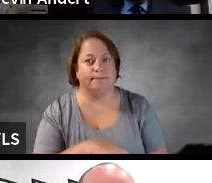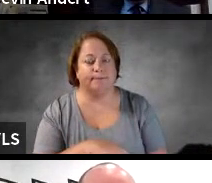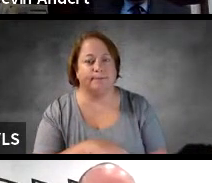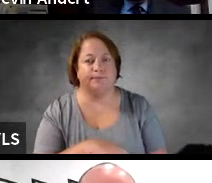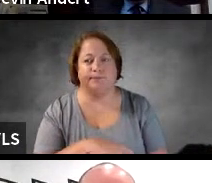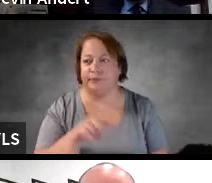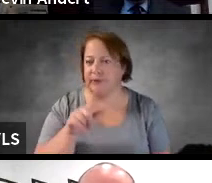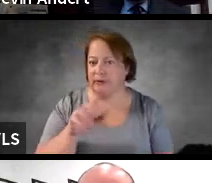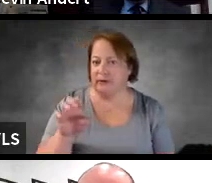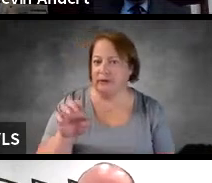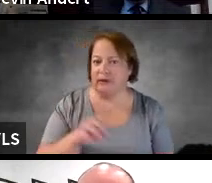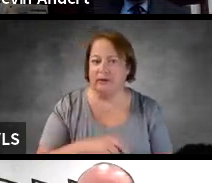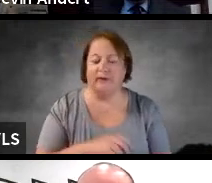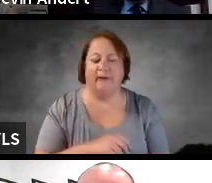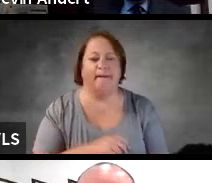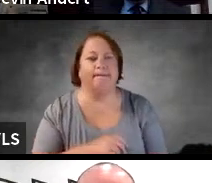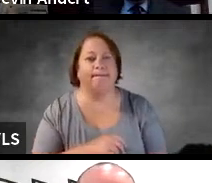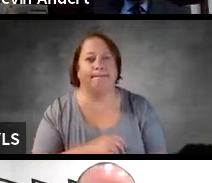Keisha